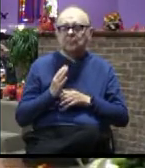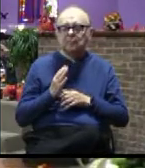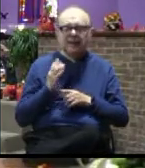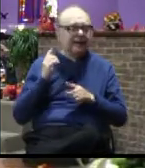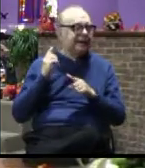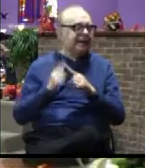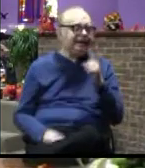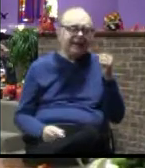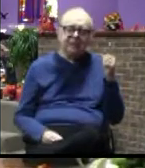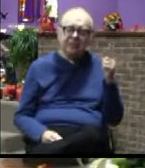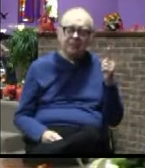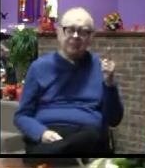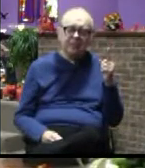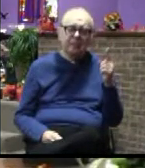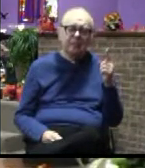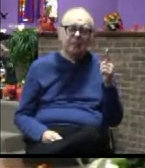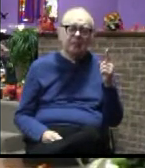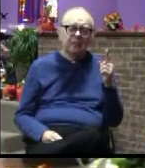God cannot.